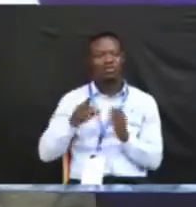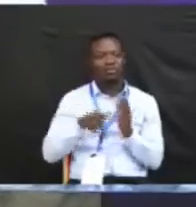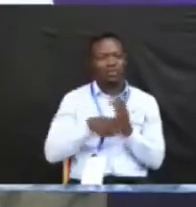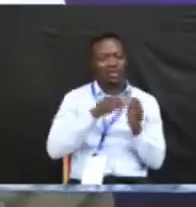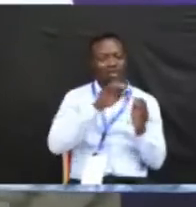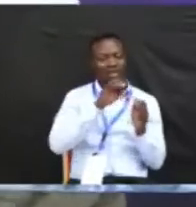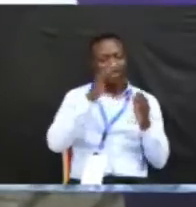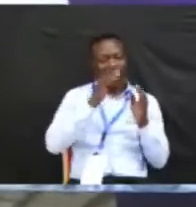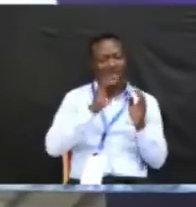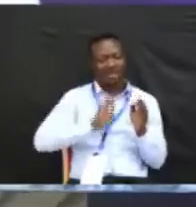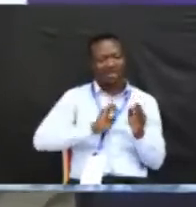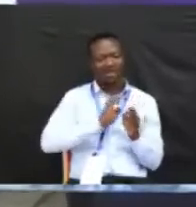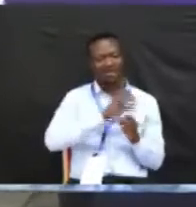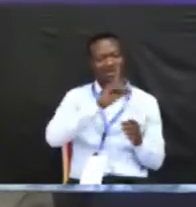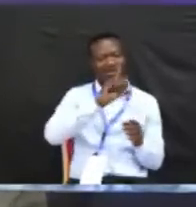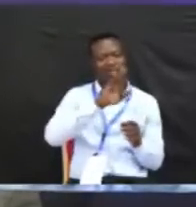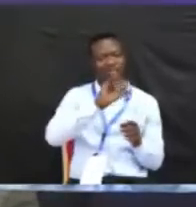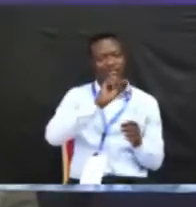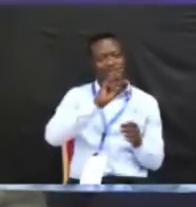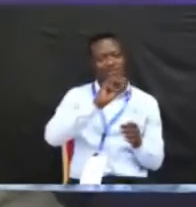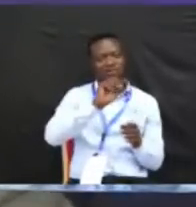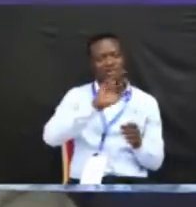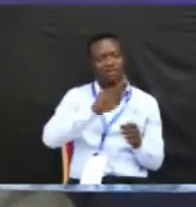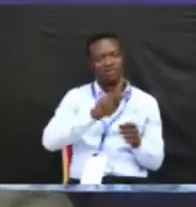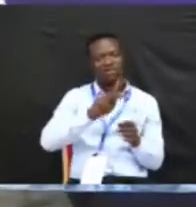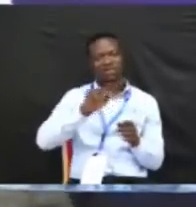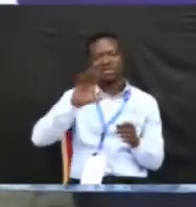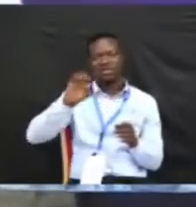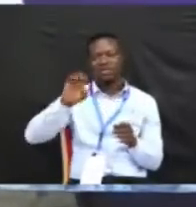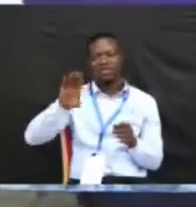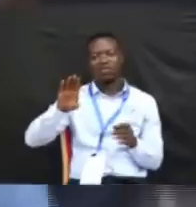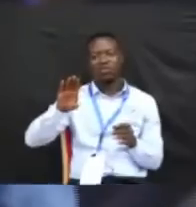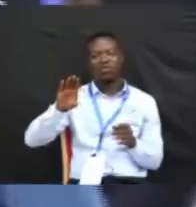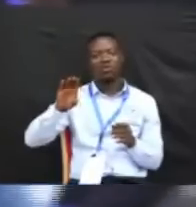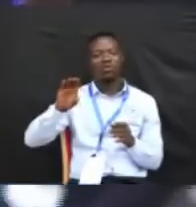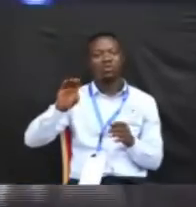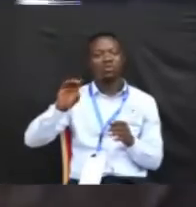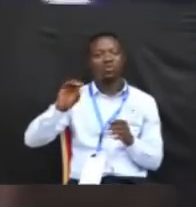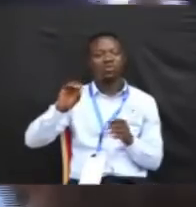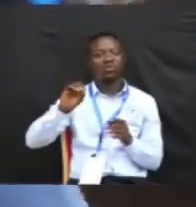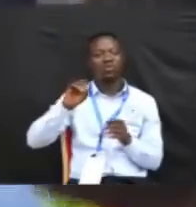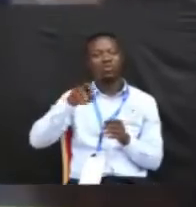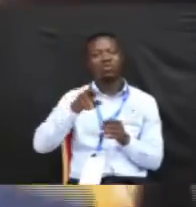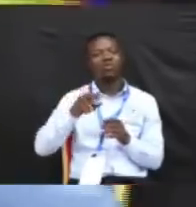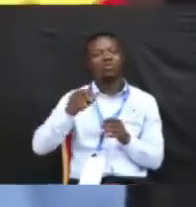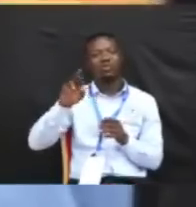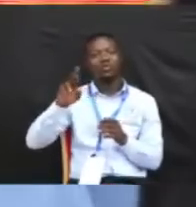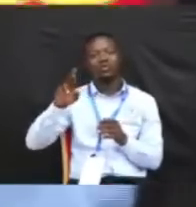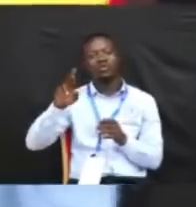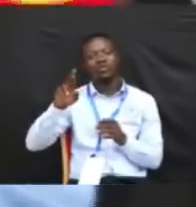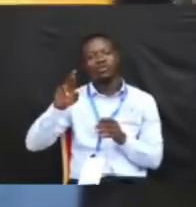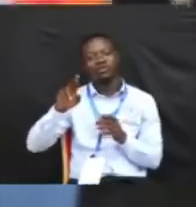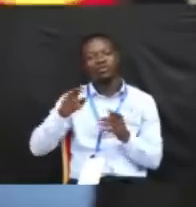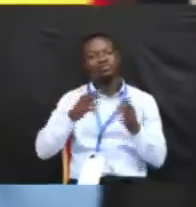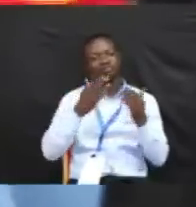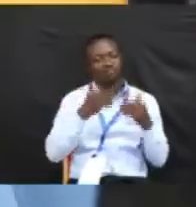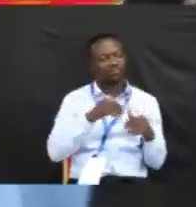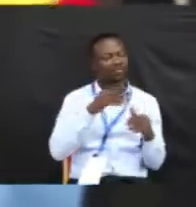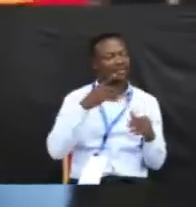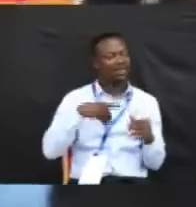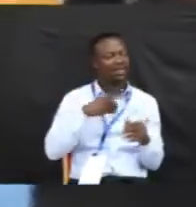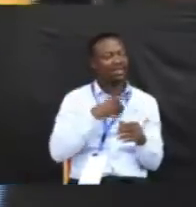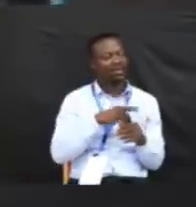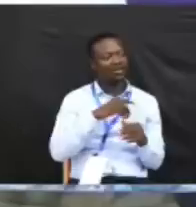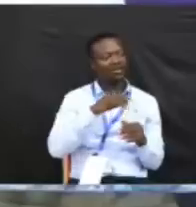Bismar and CEO three dreamer manufacturing company Limited Dickness Dr.